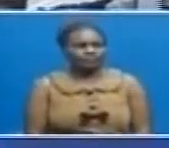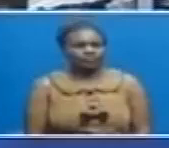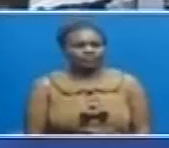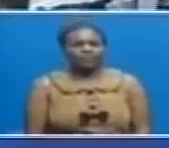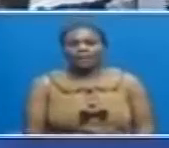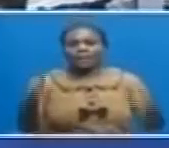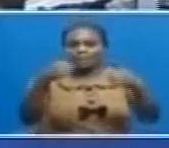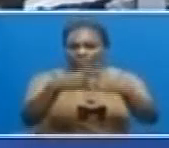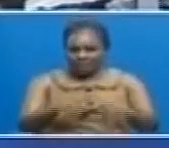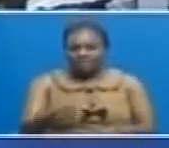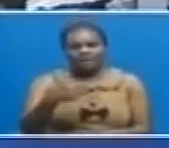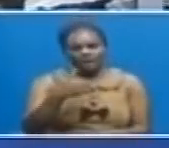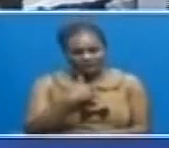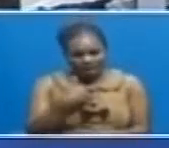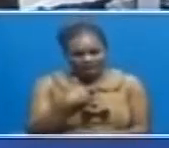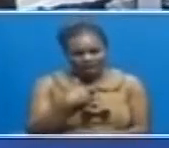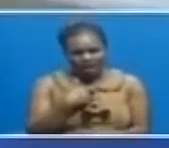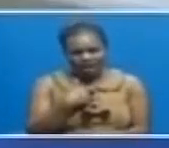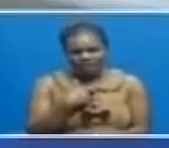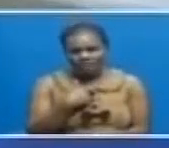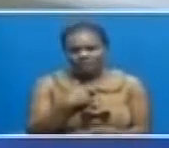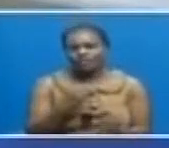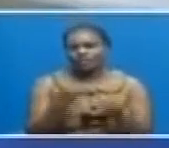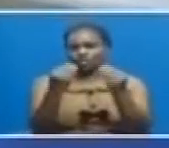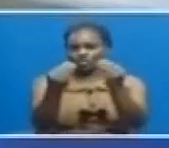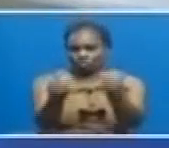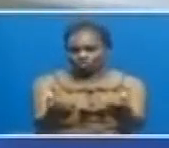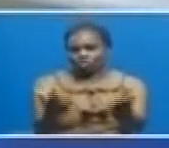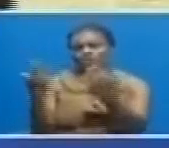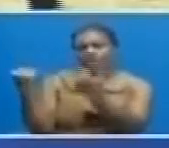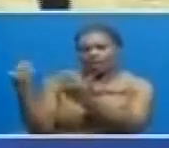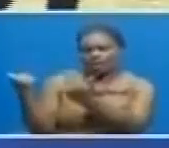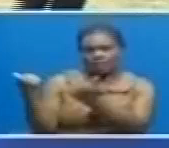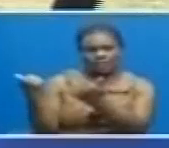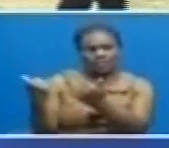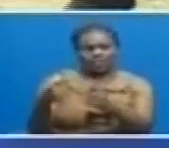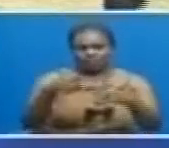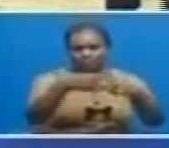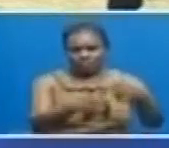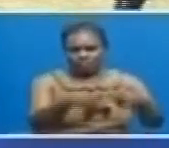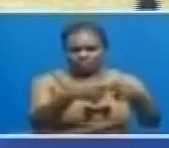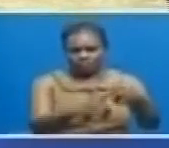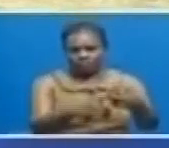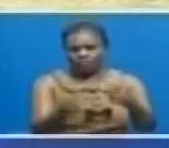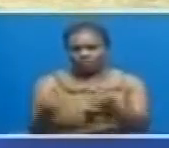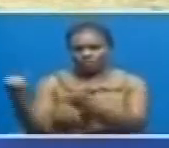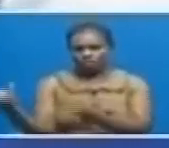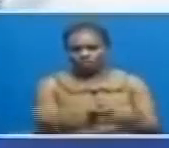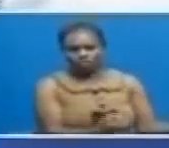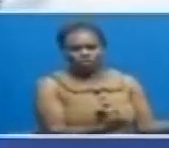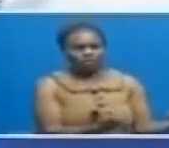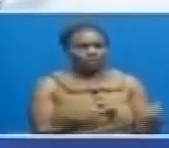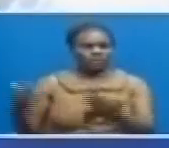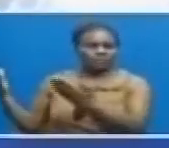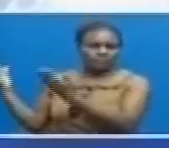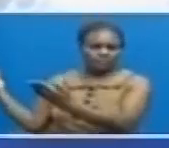However, there is seem to be a light at the end of the tunnel. Braz Agro, a farm machinery dealer, has introduced a metallic